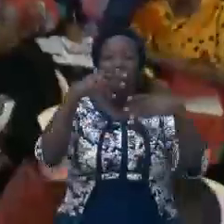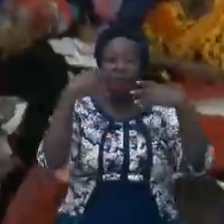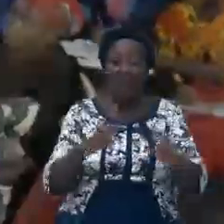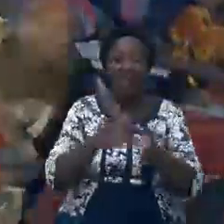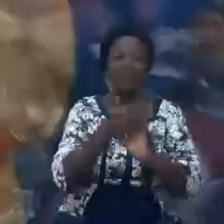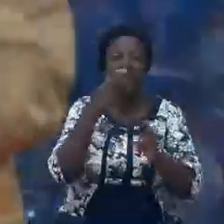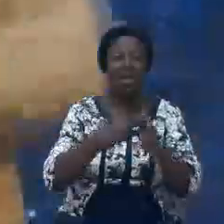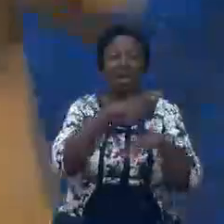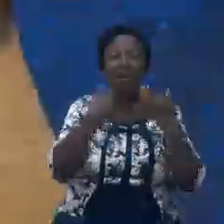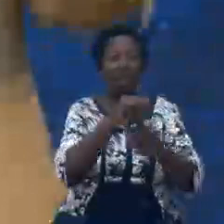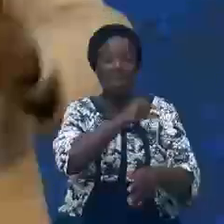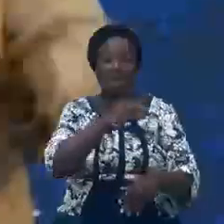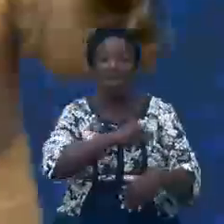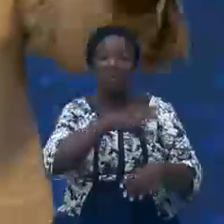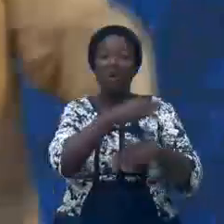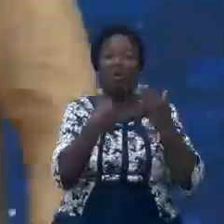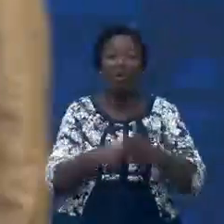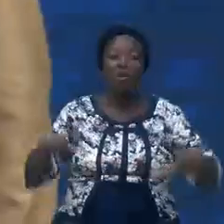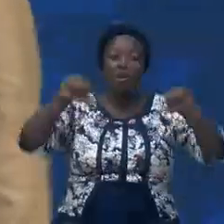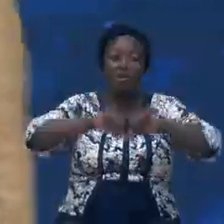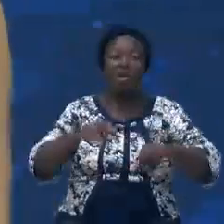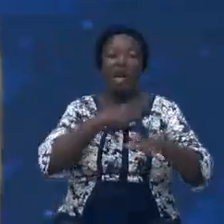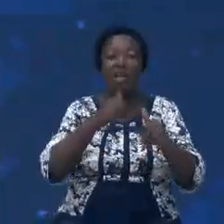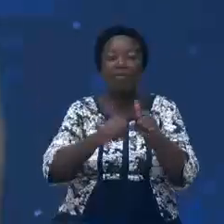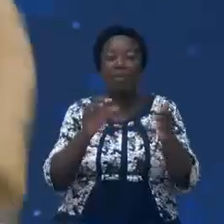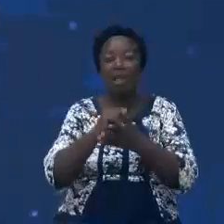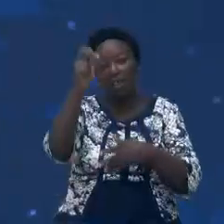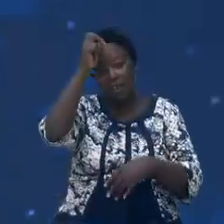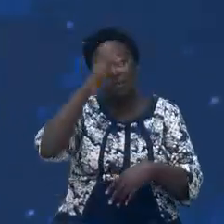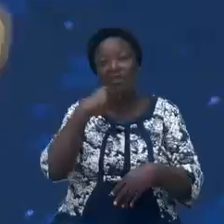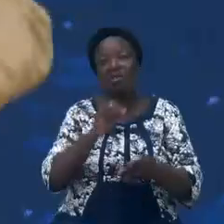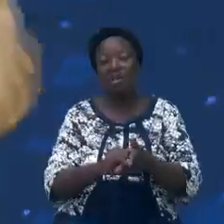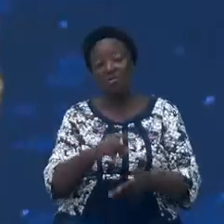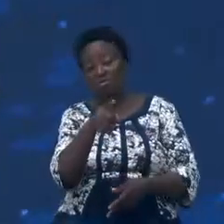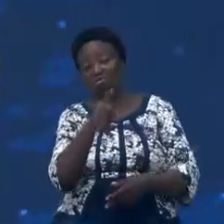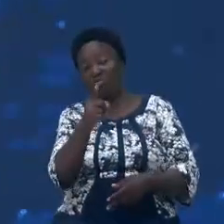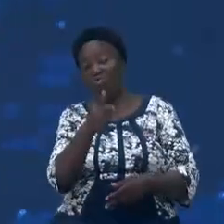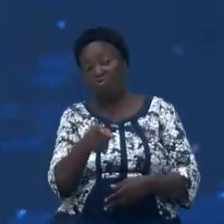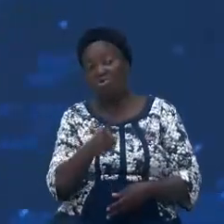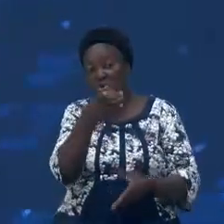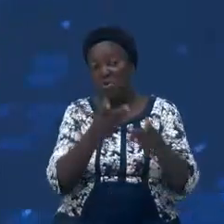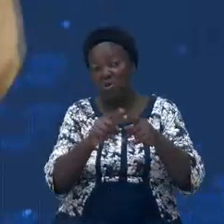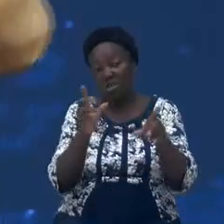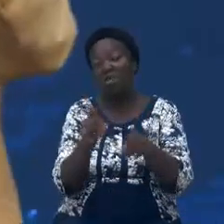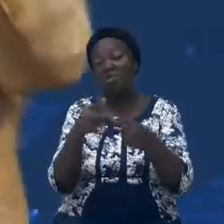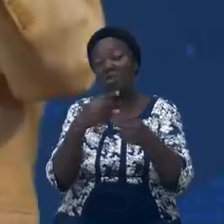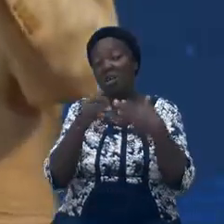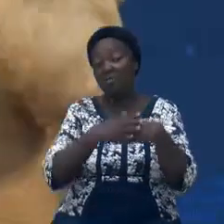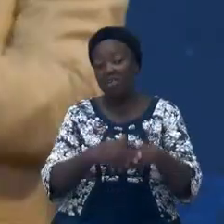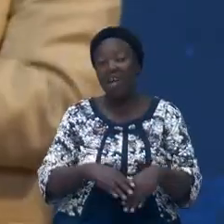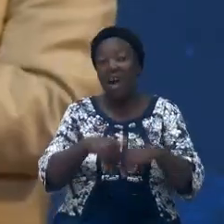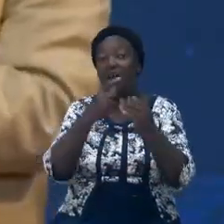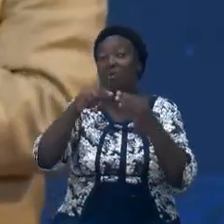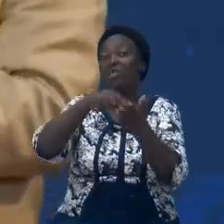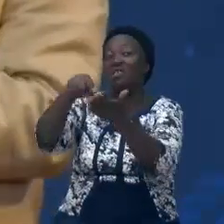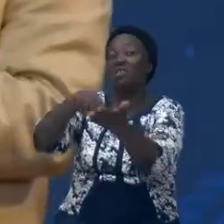heaven, finished. All the guilt, all the condemnation, and everything Satan will be telling you, you of all people,